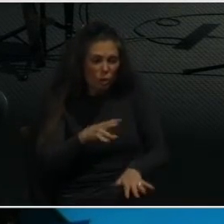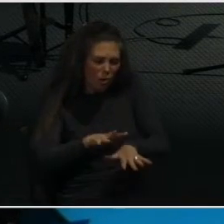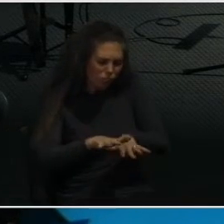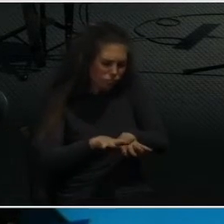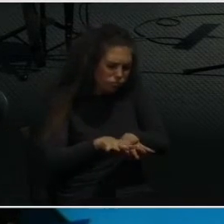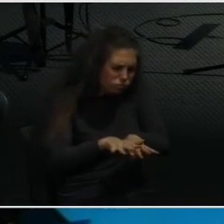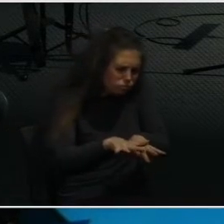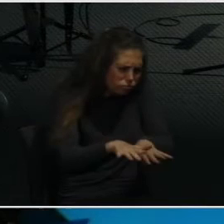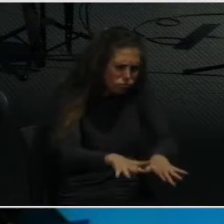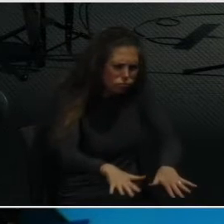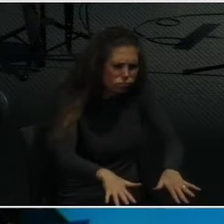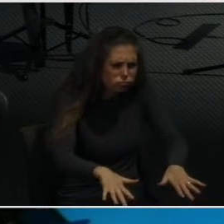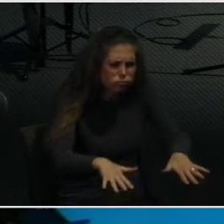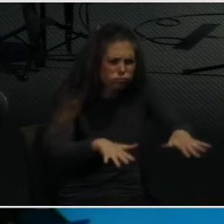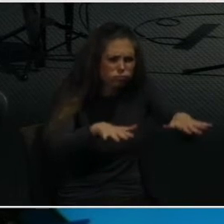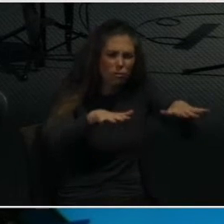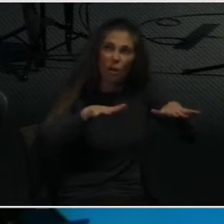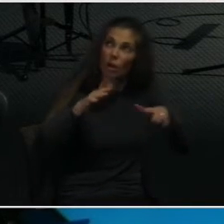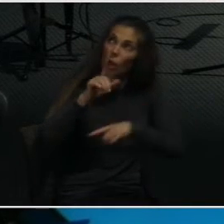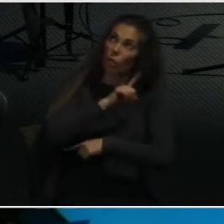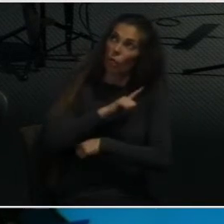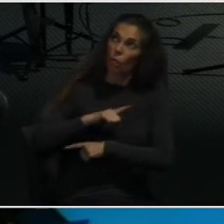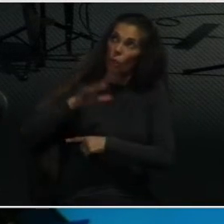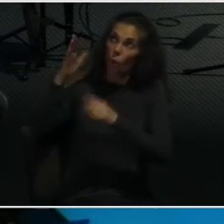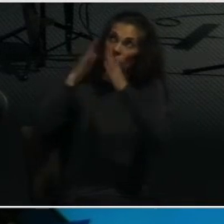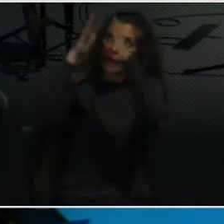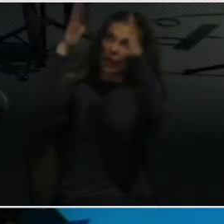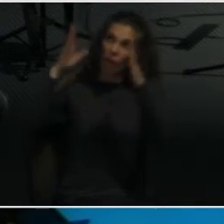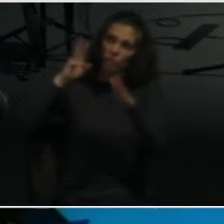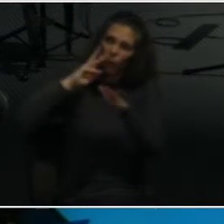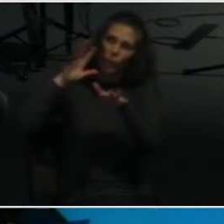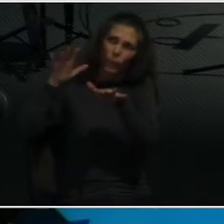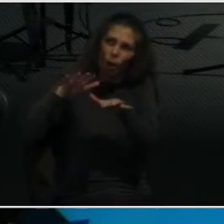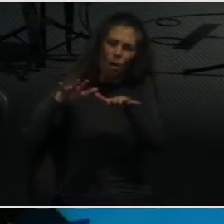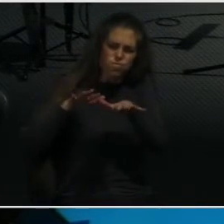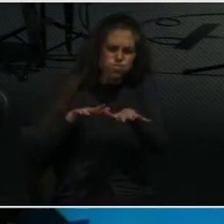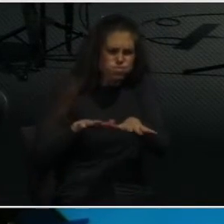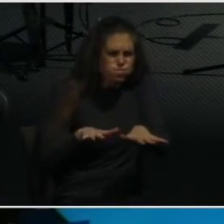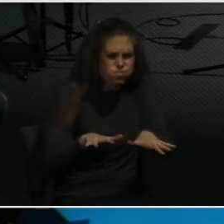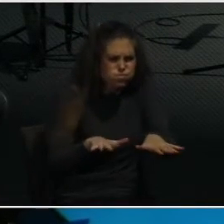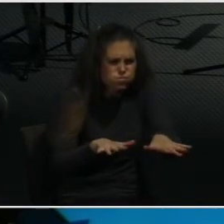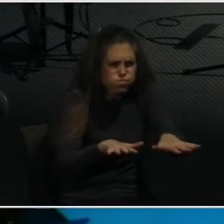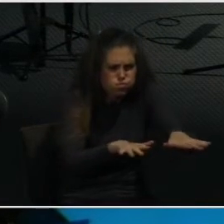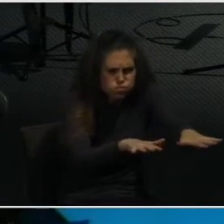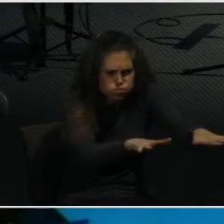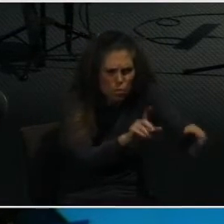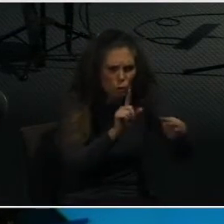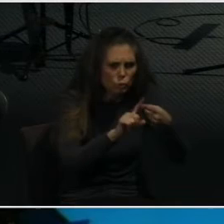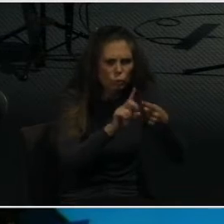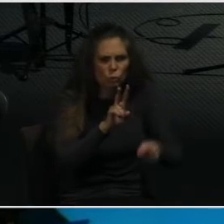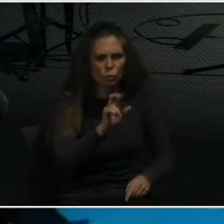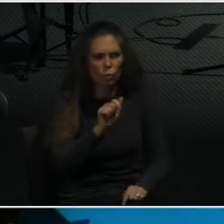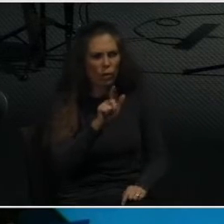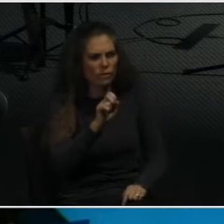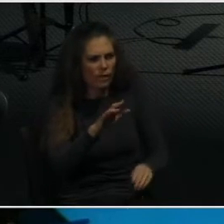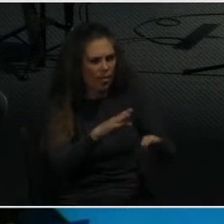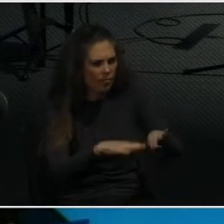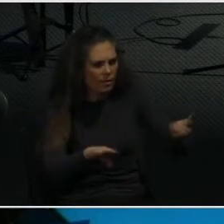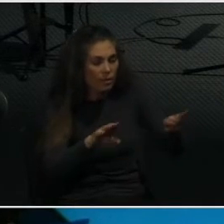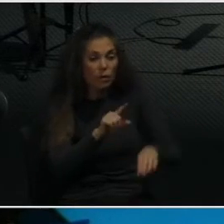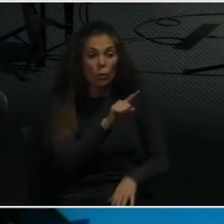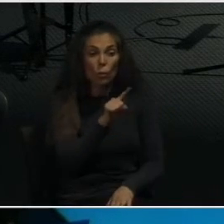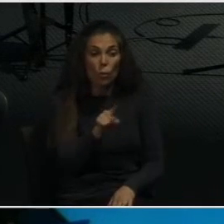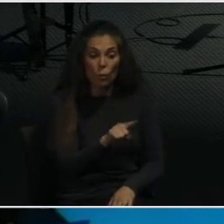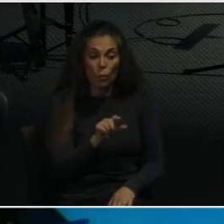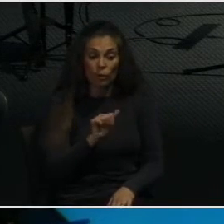forth from the house of the Lord and water the valley." Or Zechariah 14, verse 8, on that